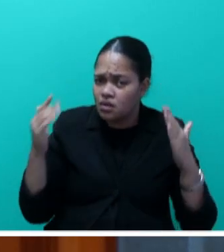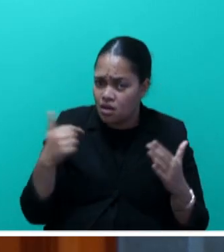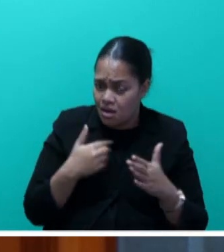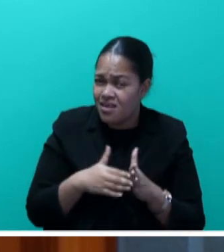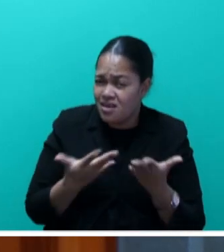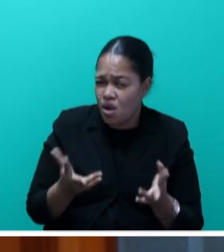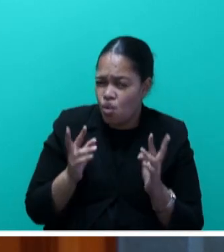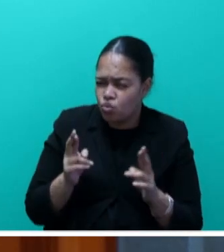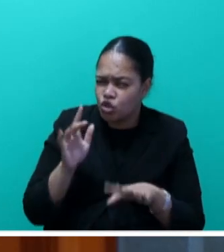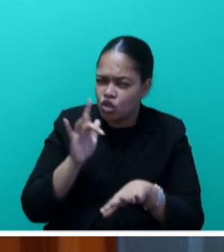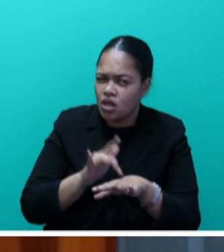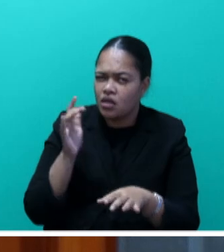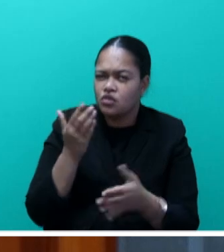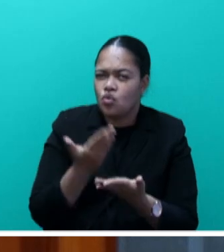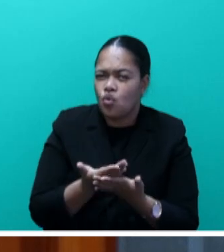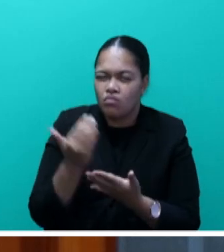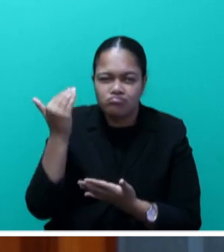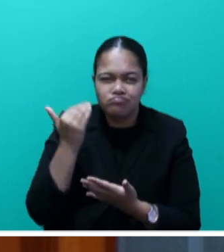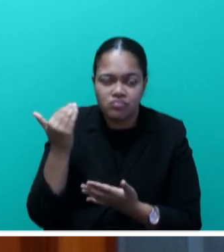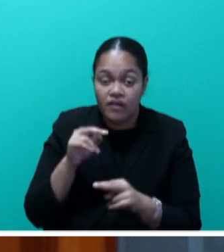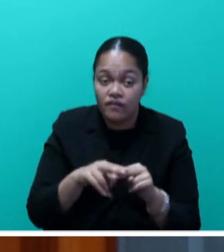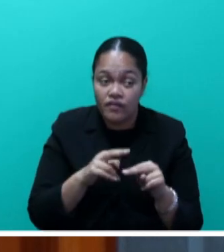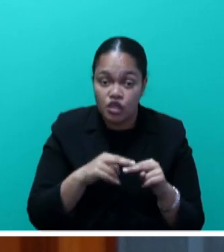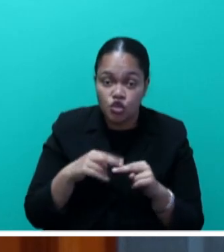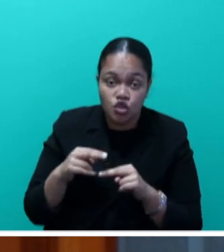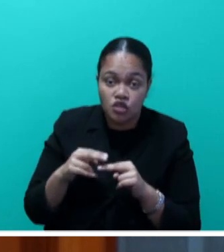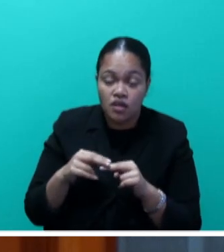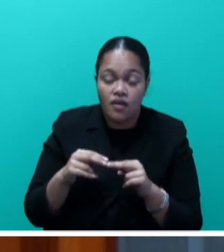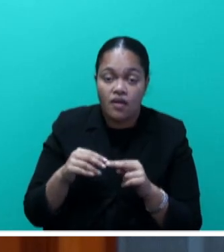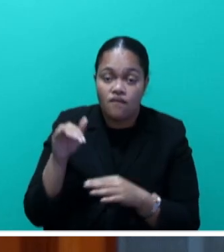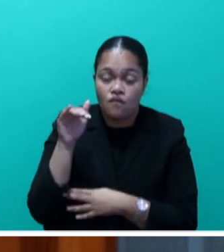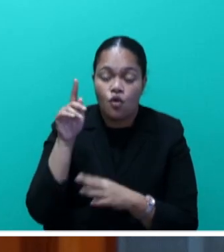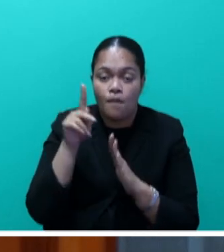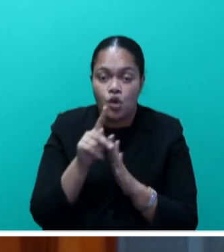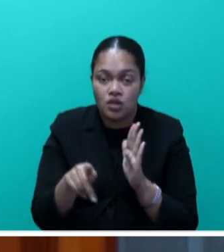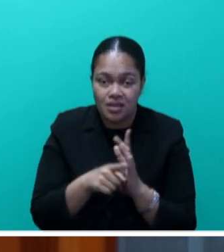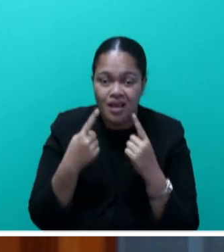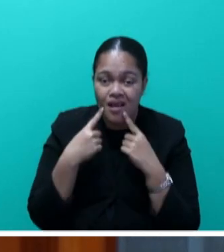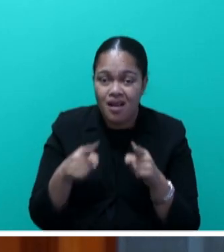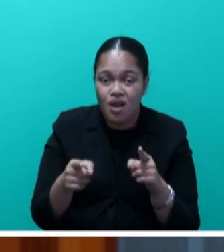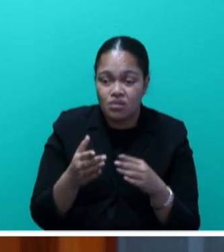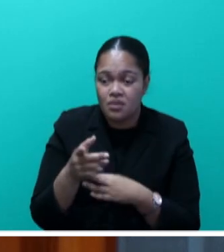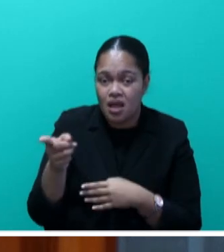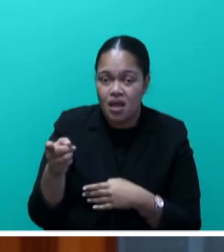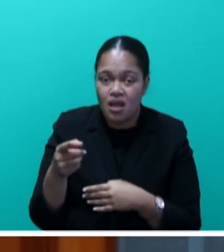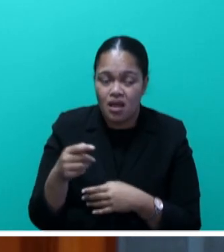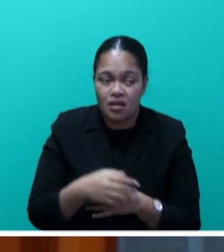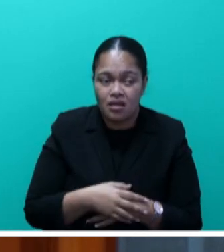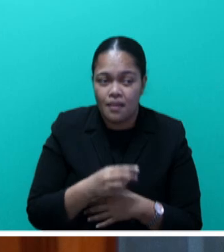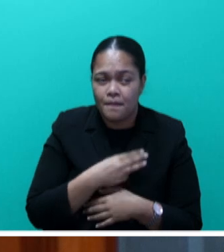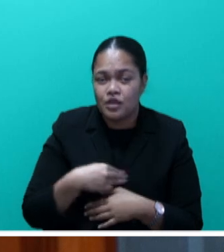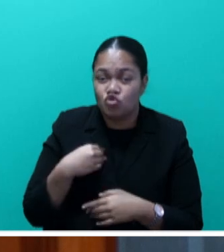wish to touch very briefly on Fiji's foreign policy. As announced by the Honourable Prime Minister, the Ministry